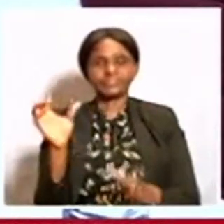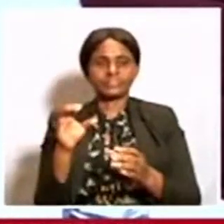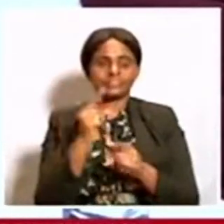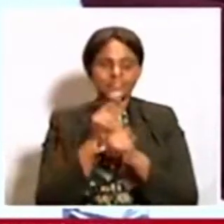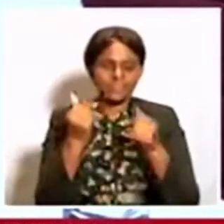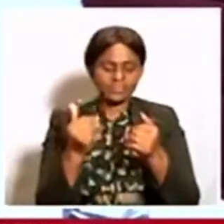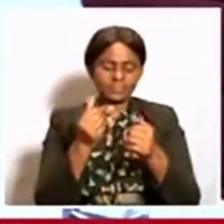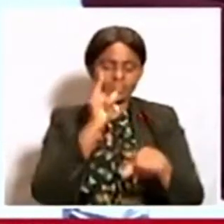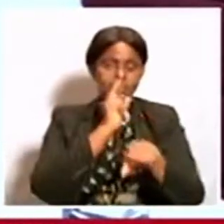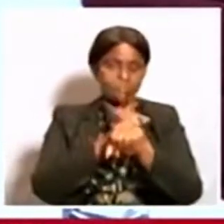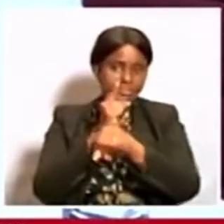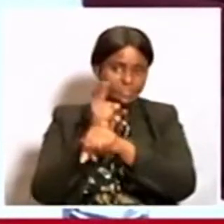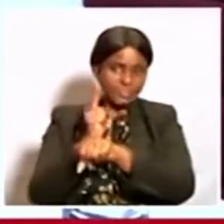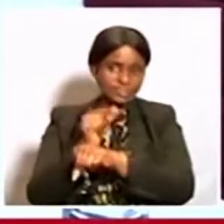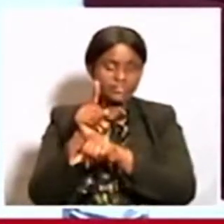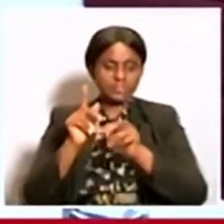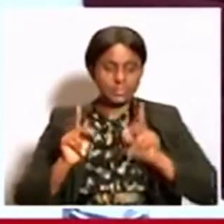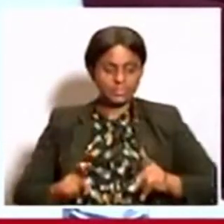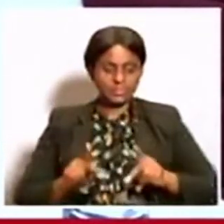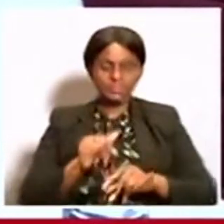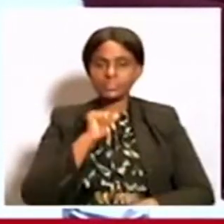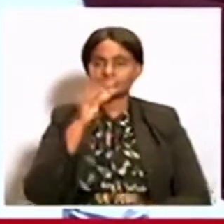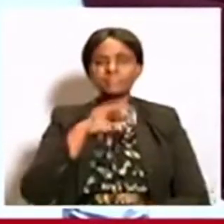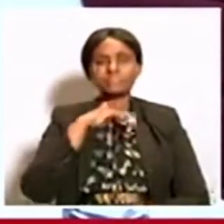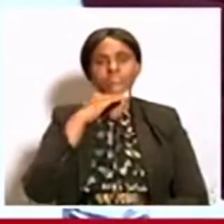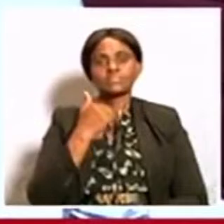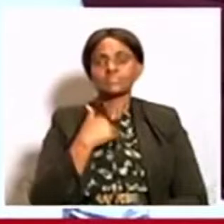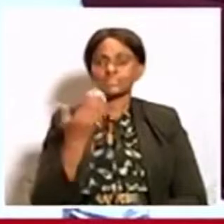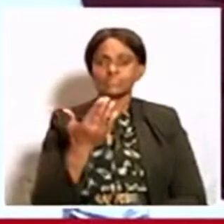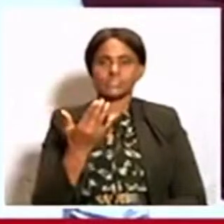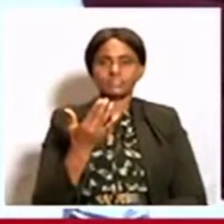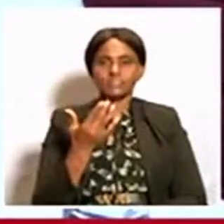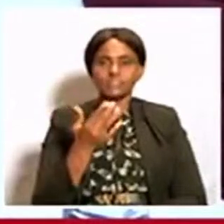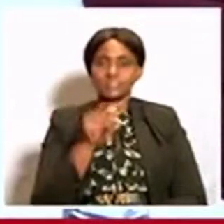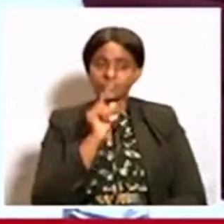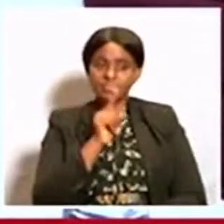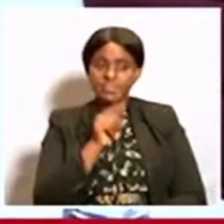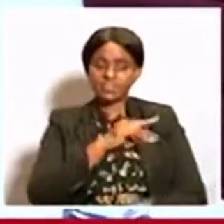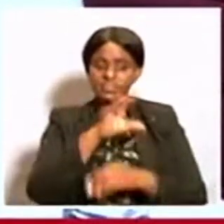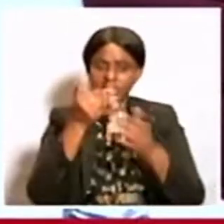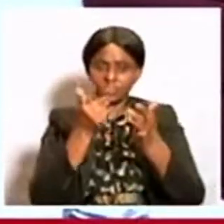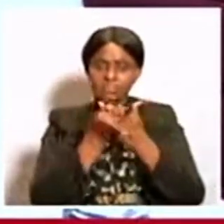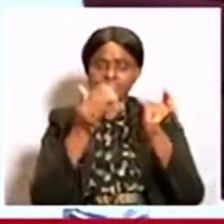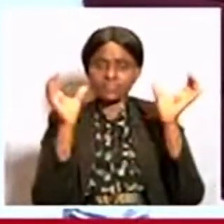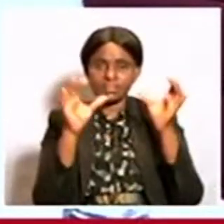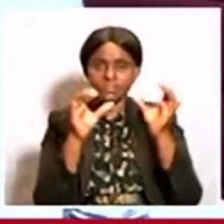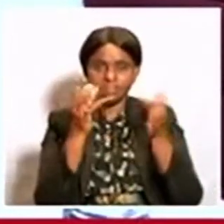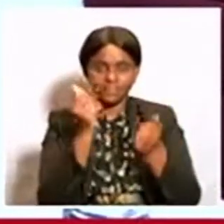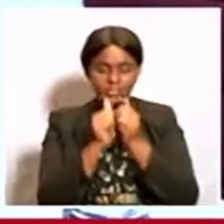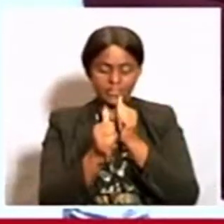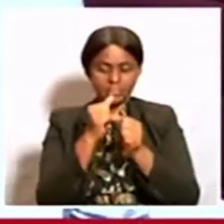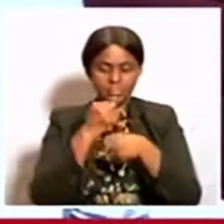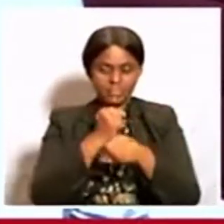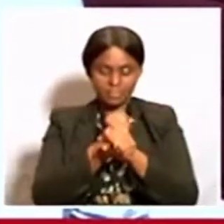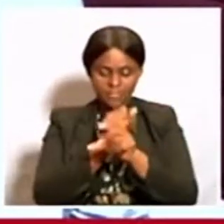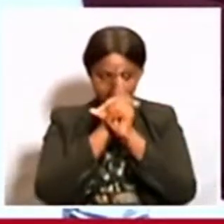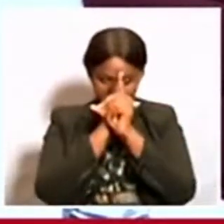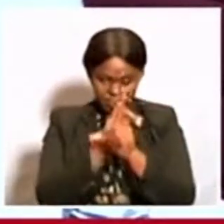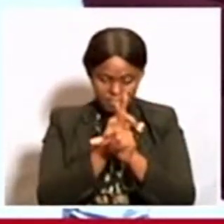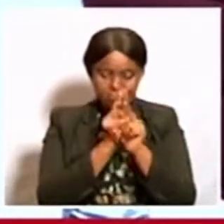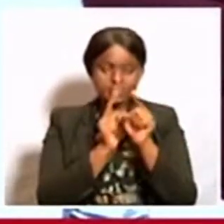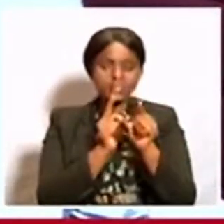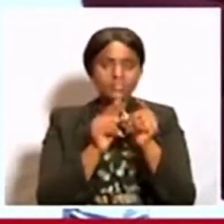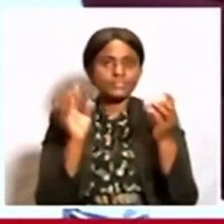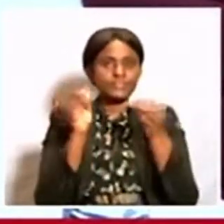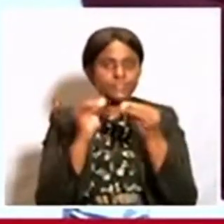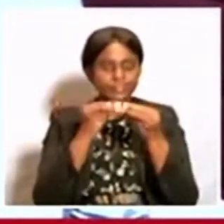just to caution one person is not enough. It was a whole committee that made this decision. So a